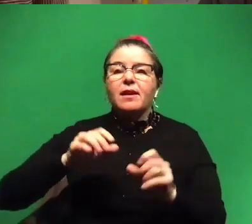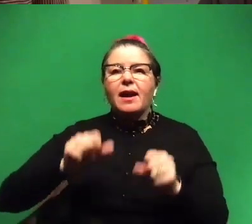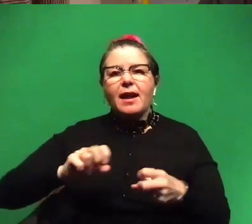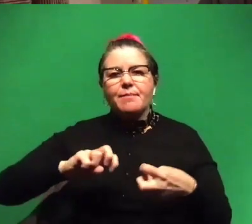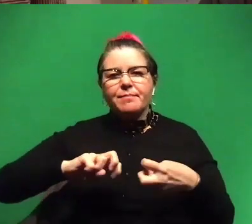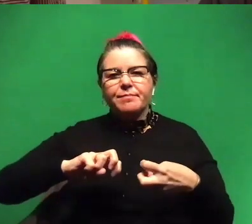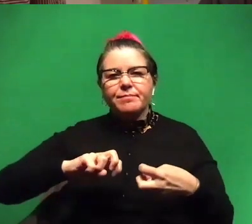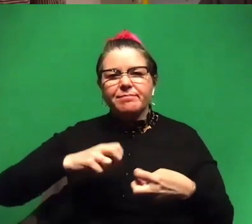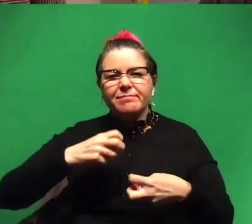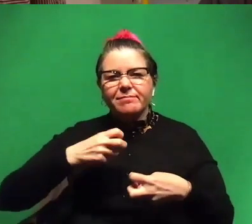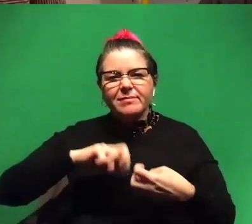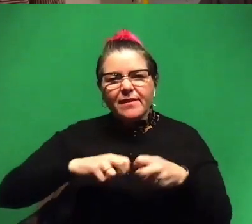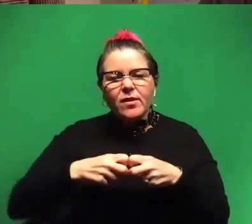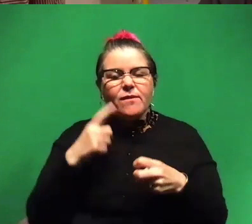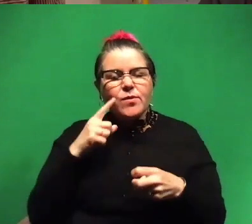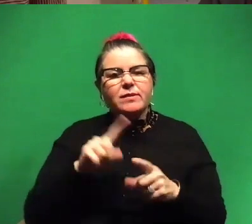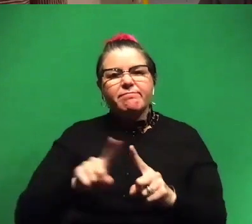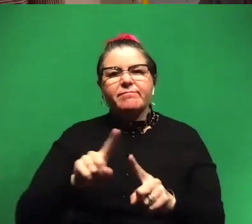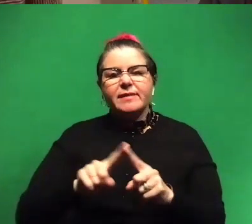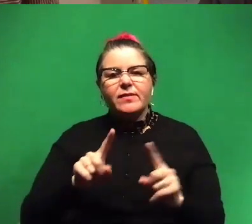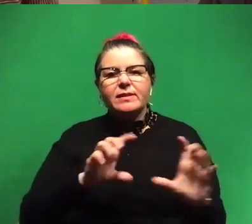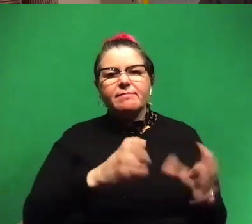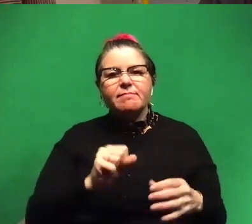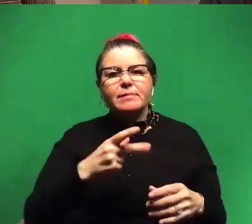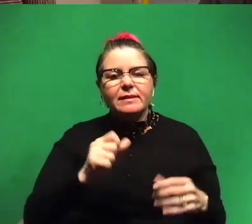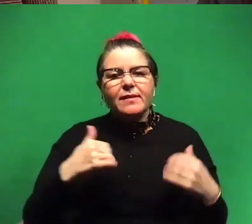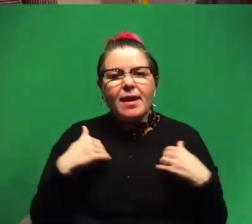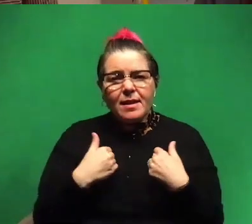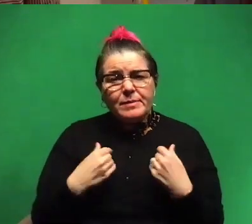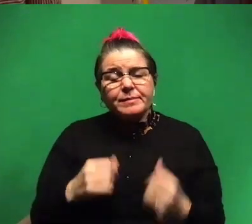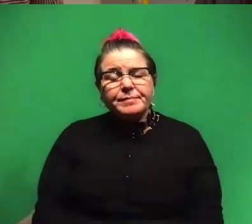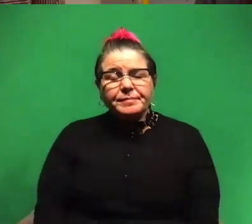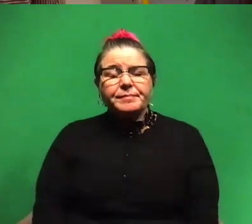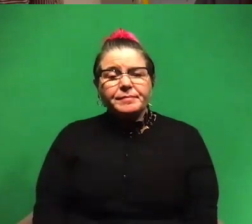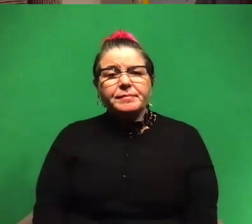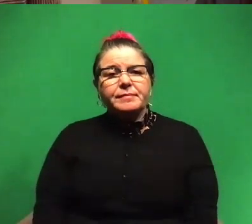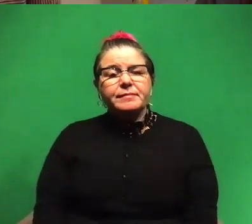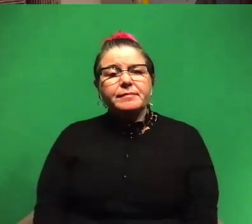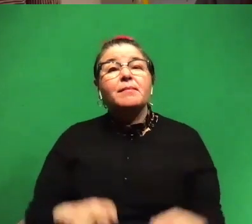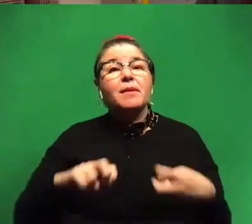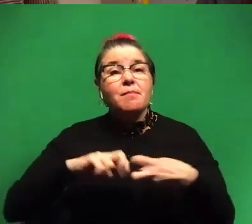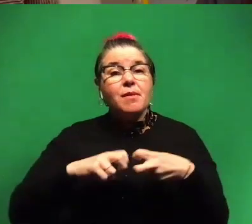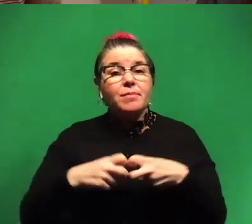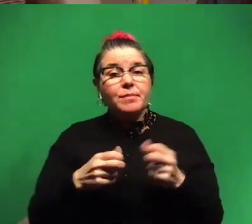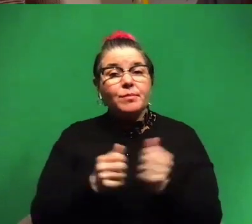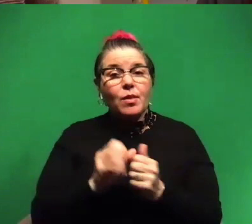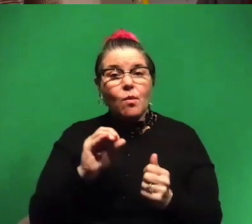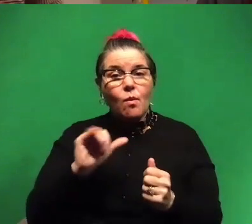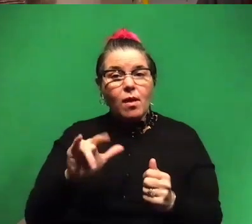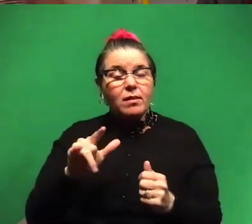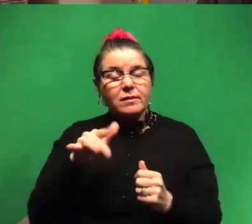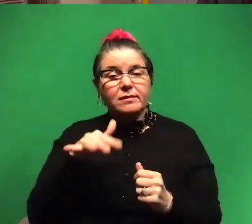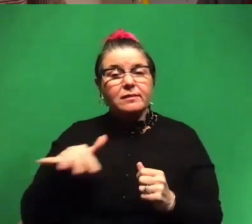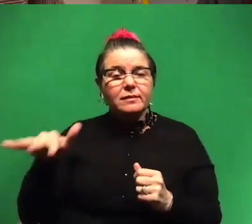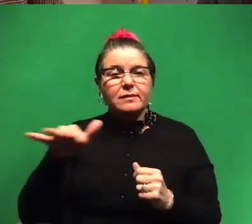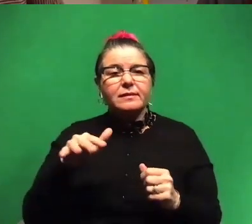for different kinds of species and for animals. Mm-hmm. And a problem that they've had with oil sands is also just